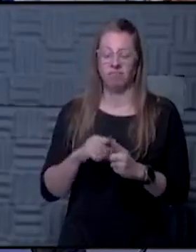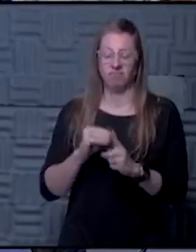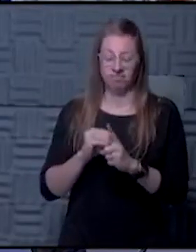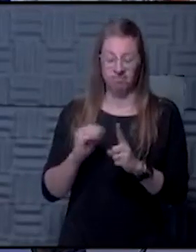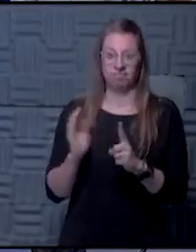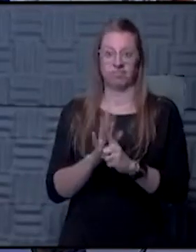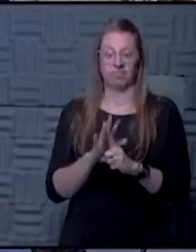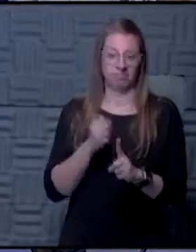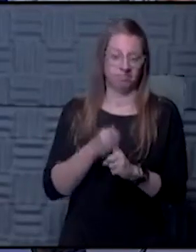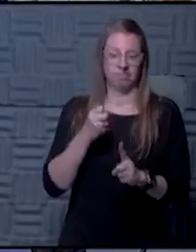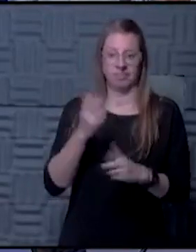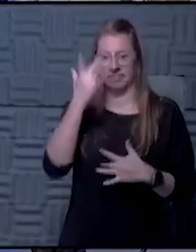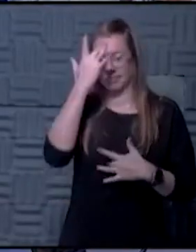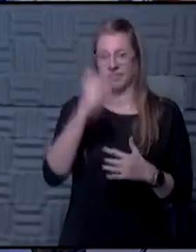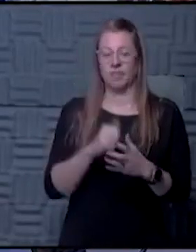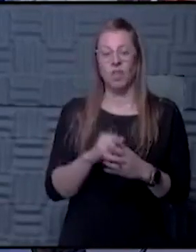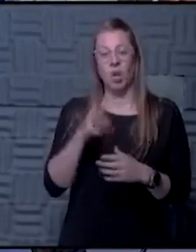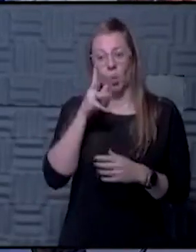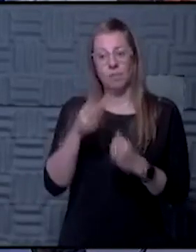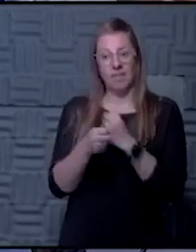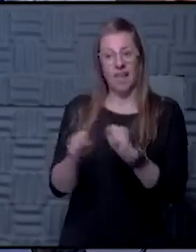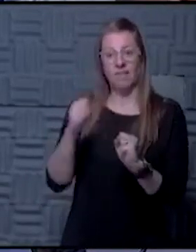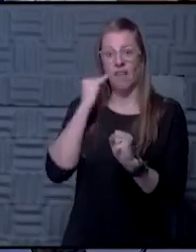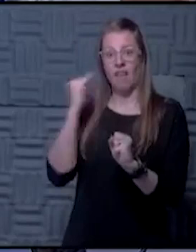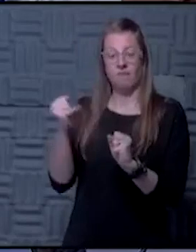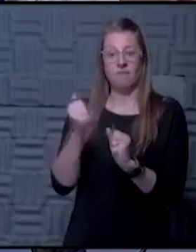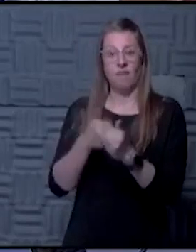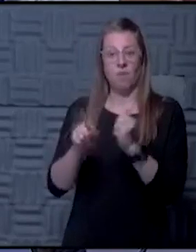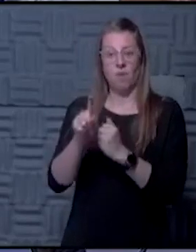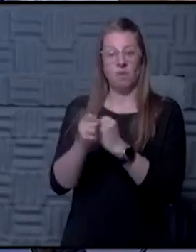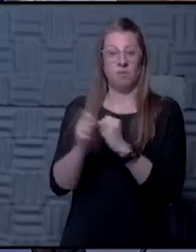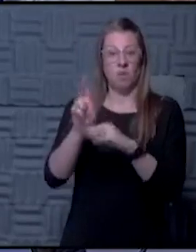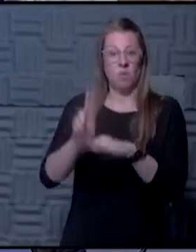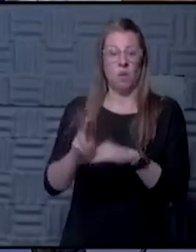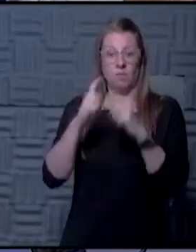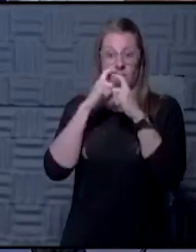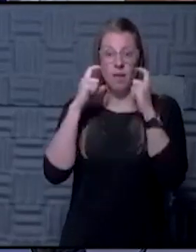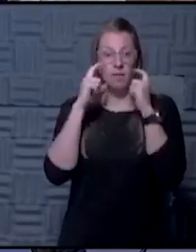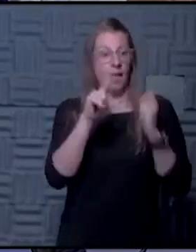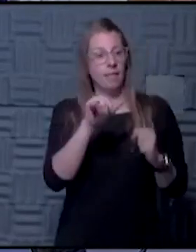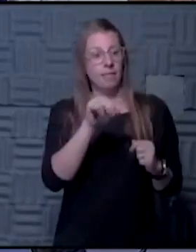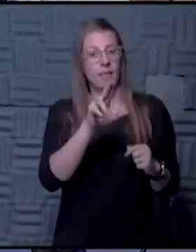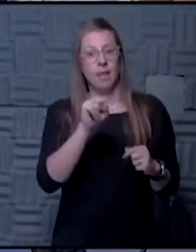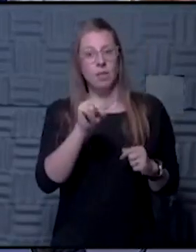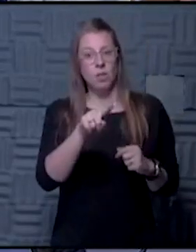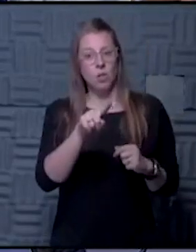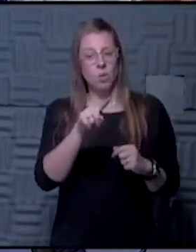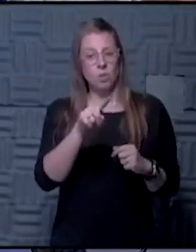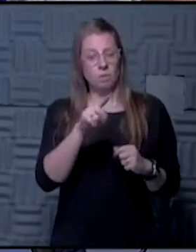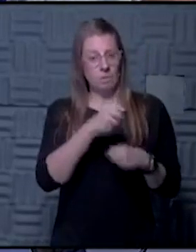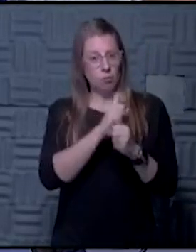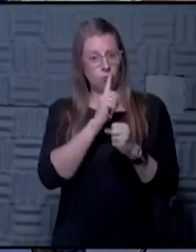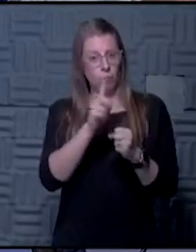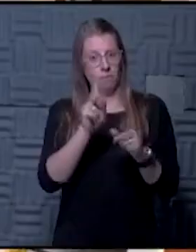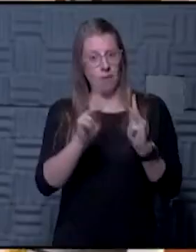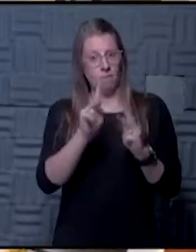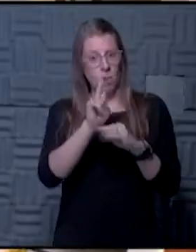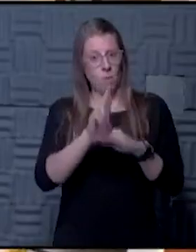That's the thing. And you probably would have been safe if everybody had been wearing masks. Right. Gotten safe. Yeah. And Lynn, when you think about that, do you make sure people wear masks